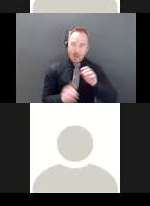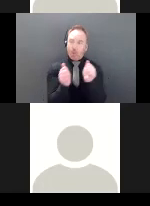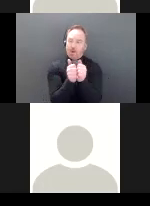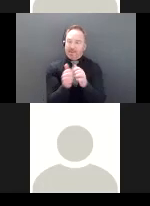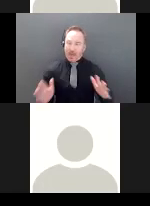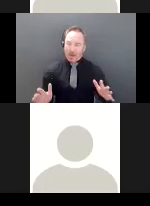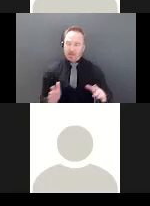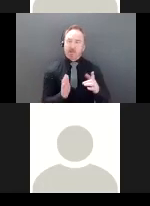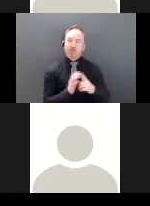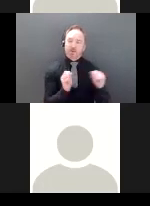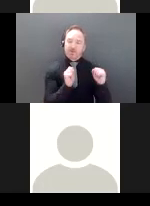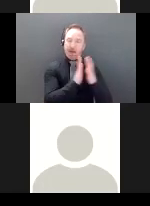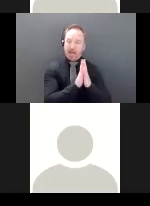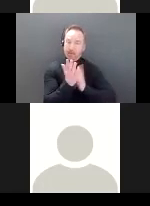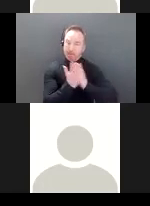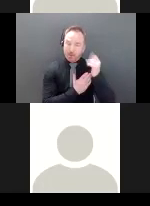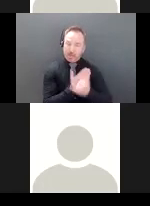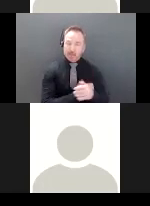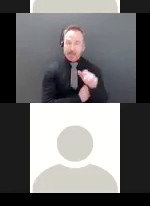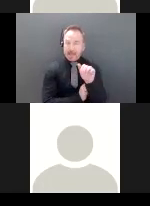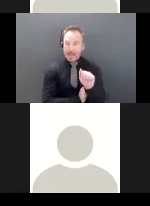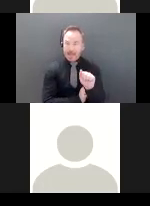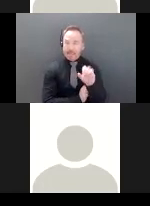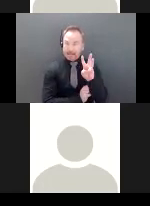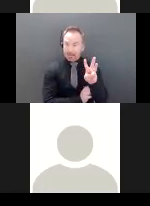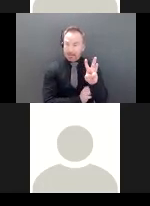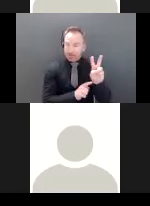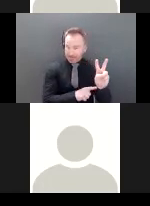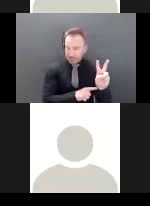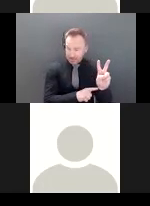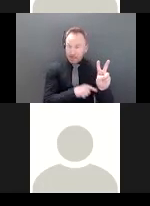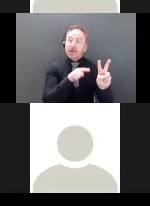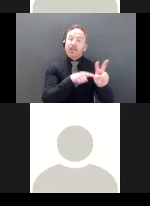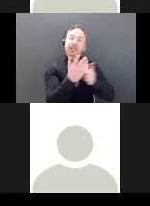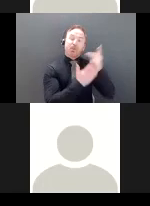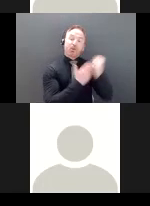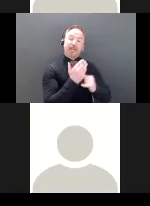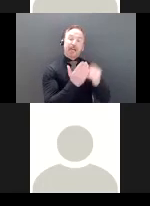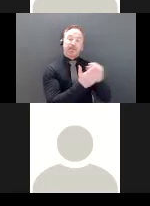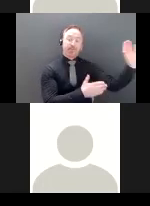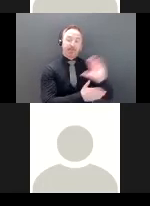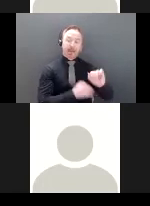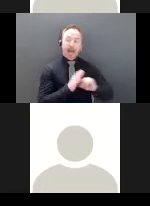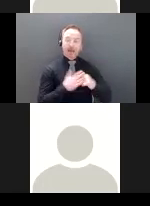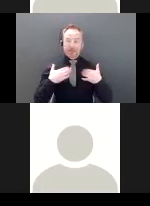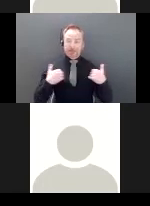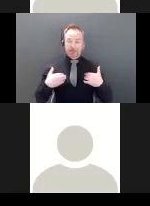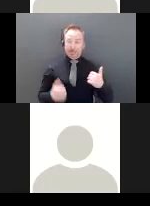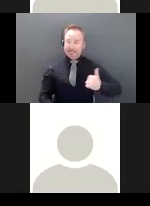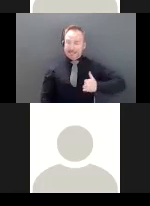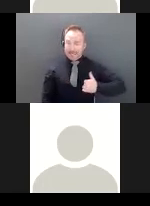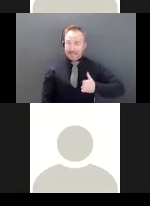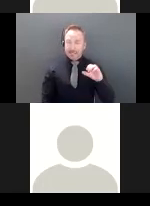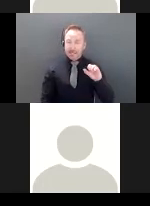a project that was funded under Ministry of Community and Social Services,